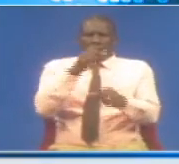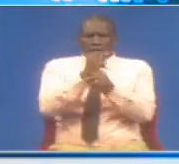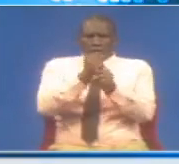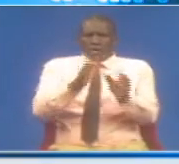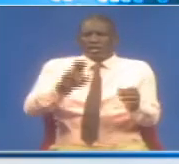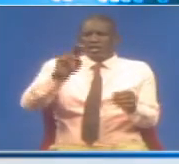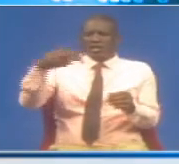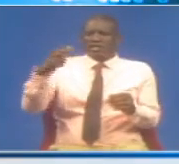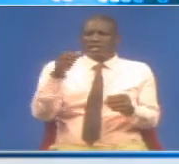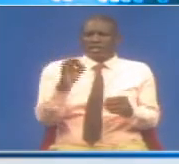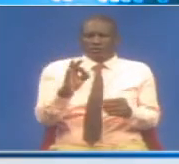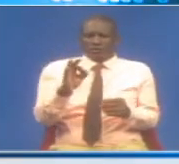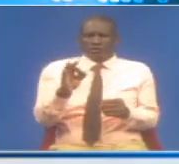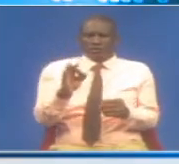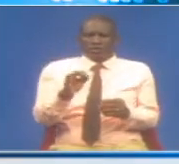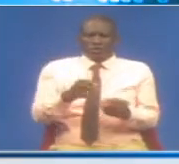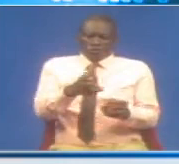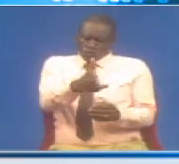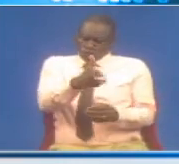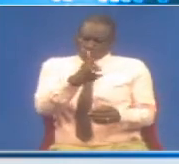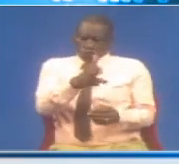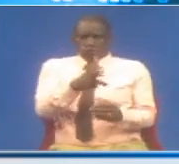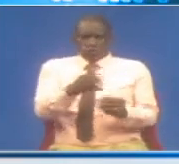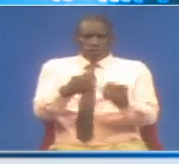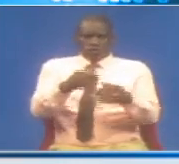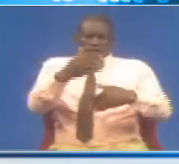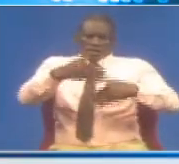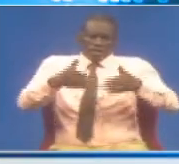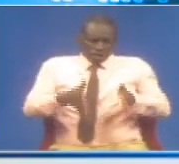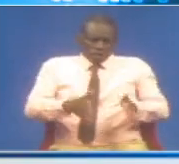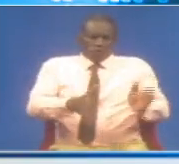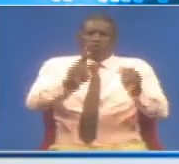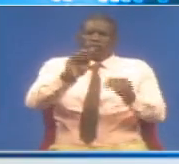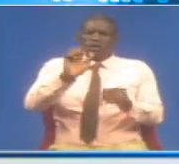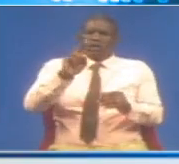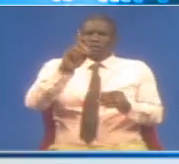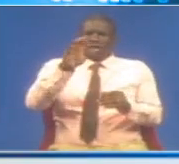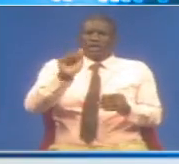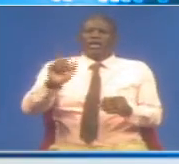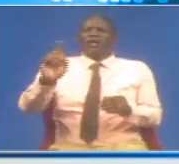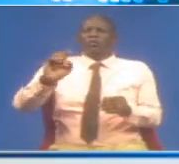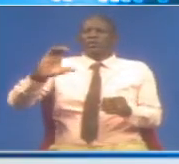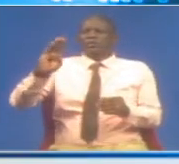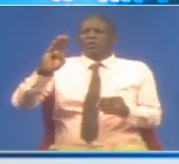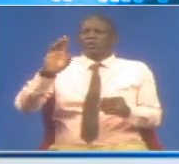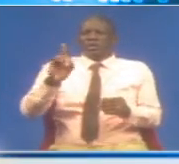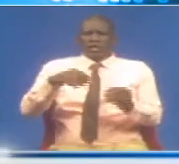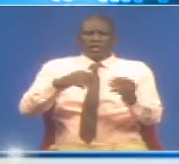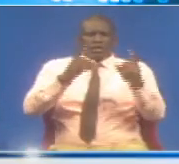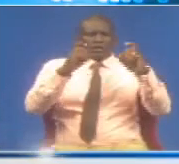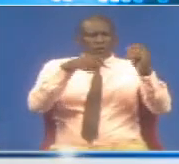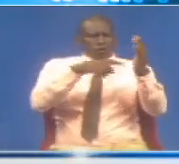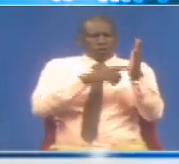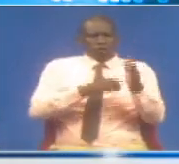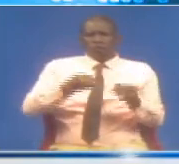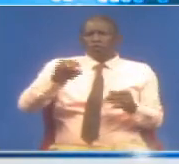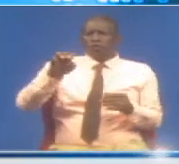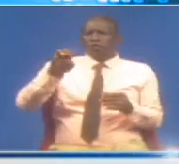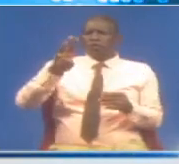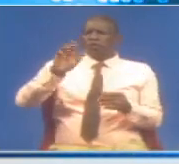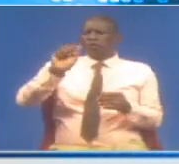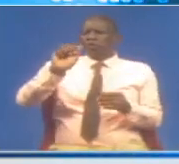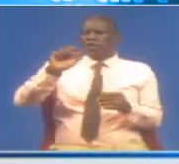Insurance Fund, NHIF, was shot along Kaunda Street in Nairobi CBD. The footage shows that Waithera, who was working in the company of